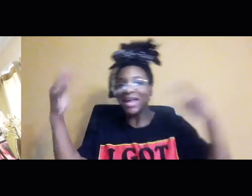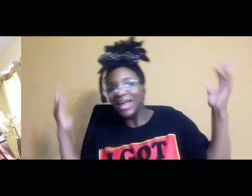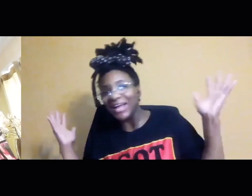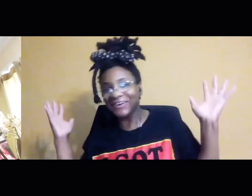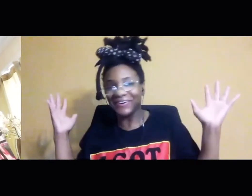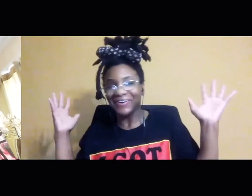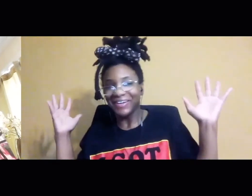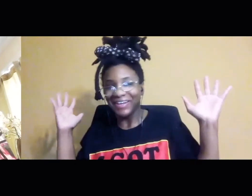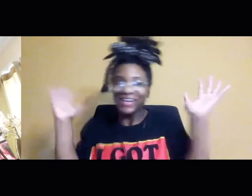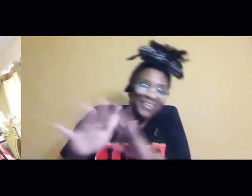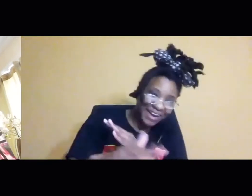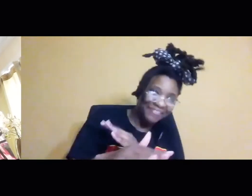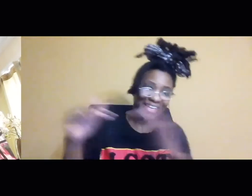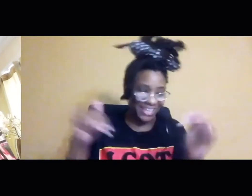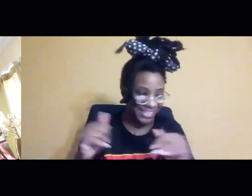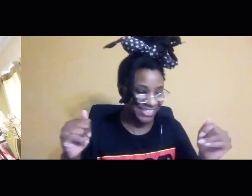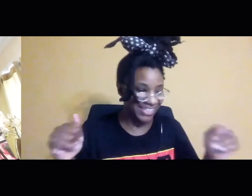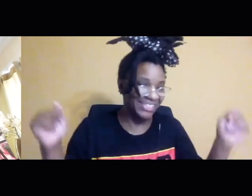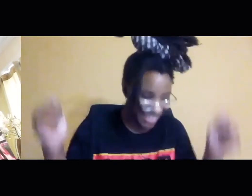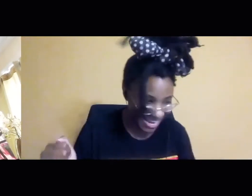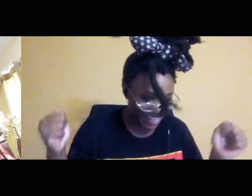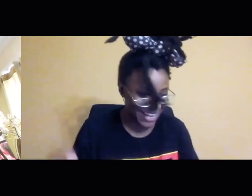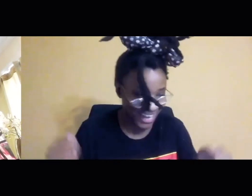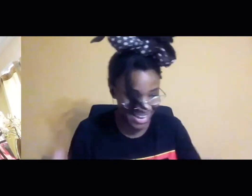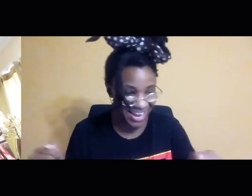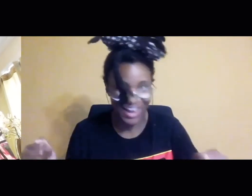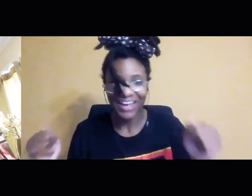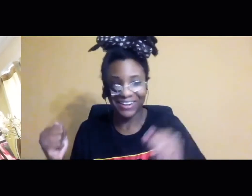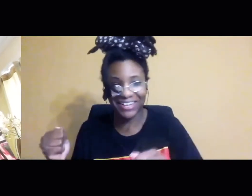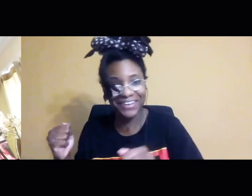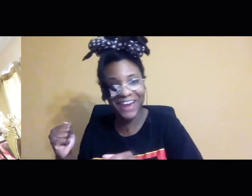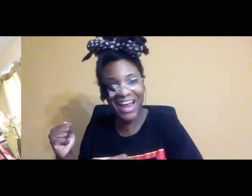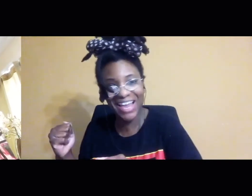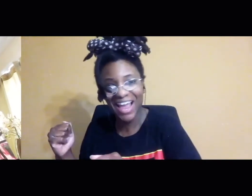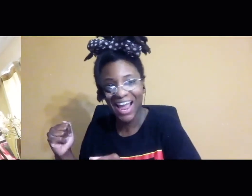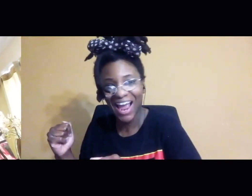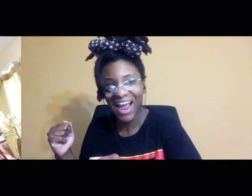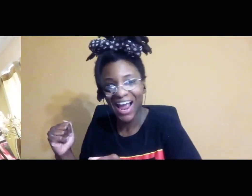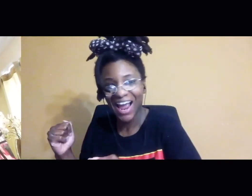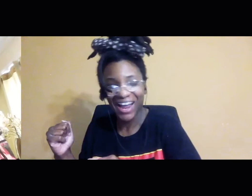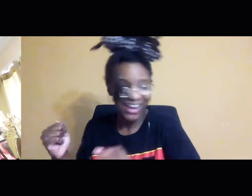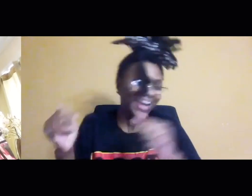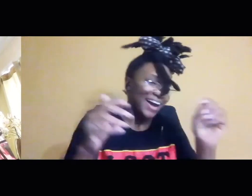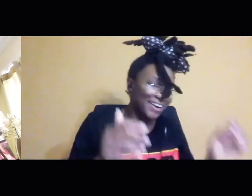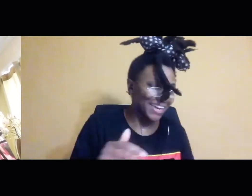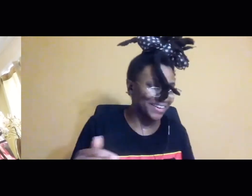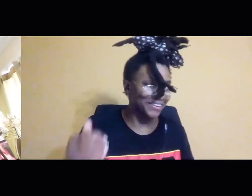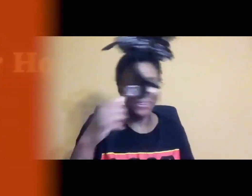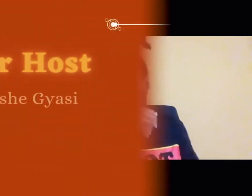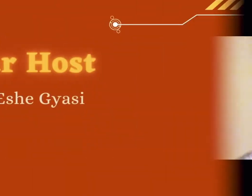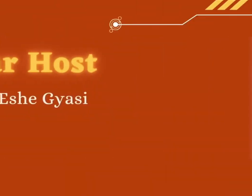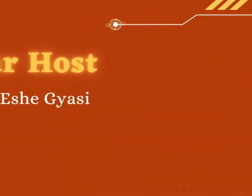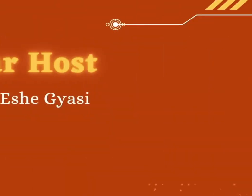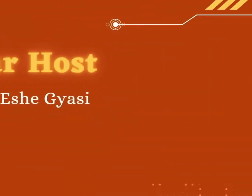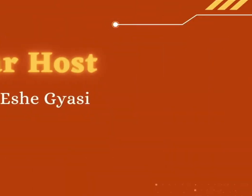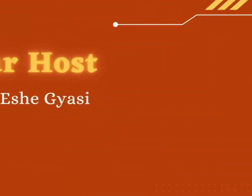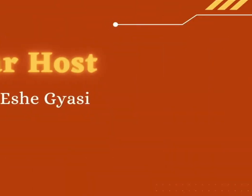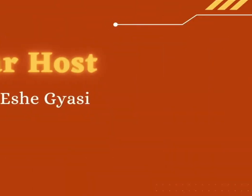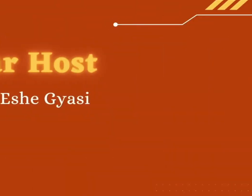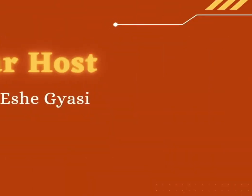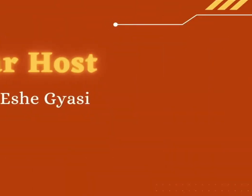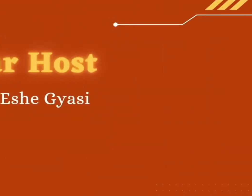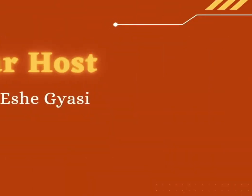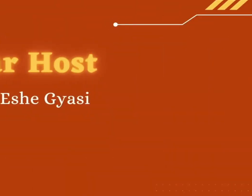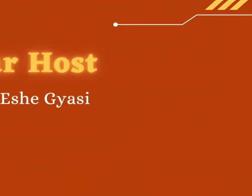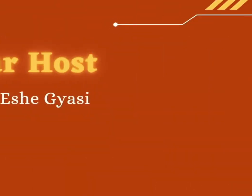Cool. Okay, cool. Now we can get into this. Yeah. Okay, you ready? I'm ready. Okay, cool. Text,